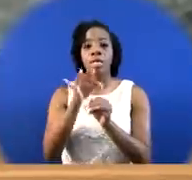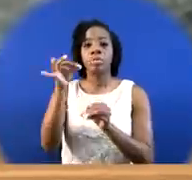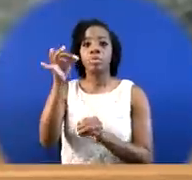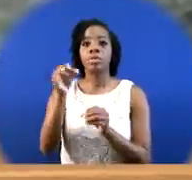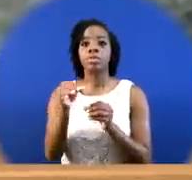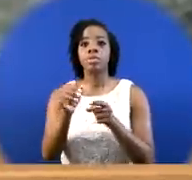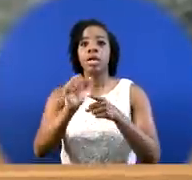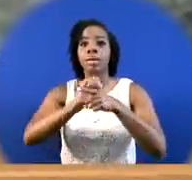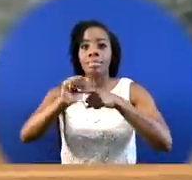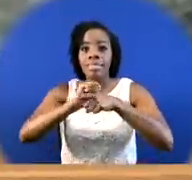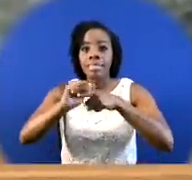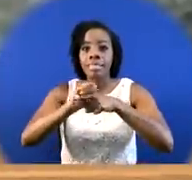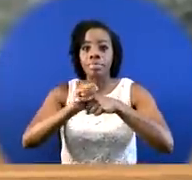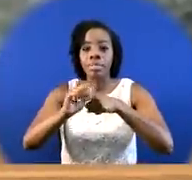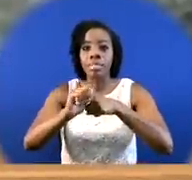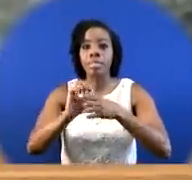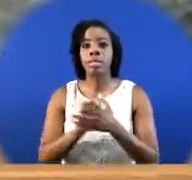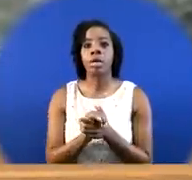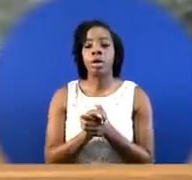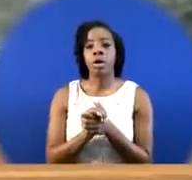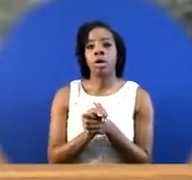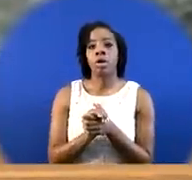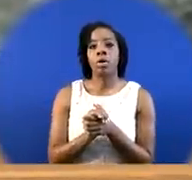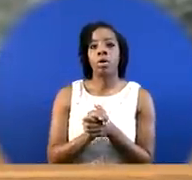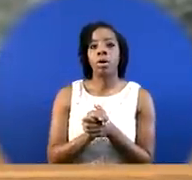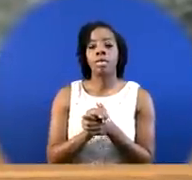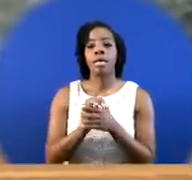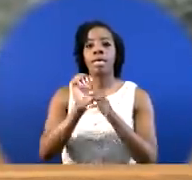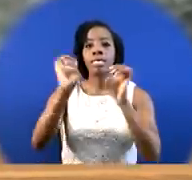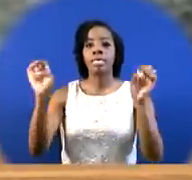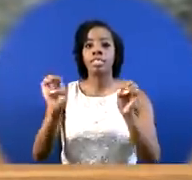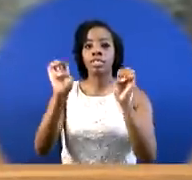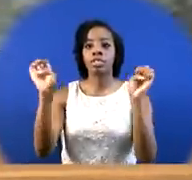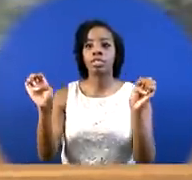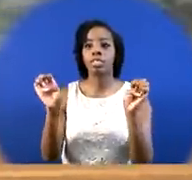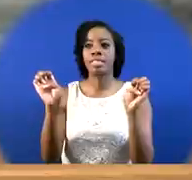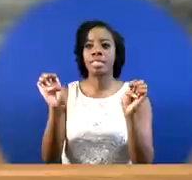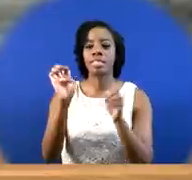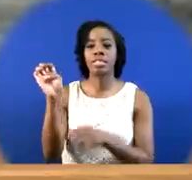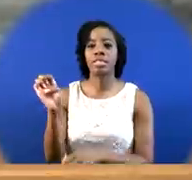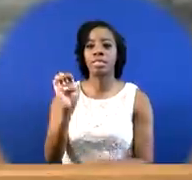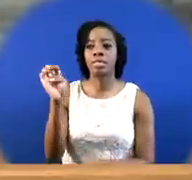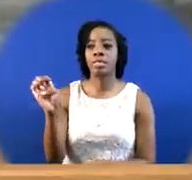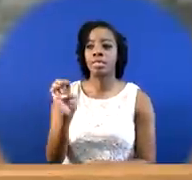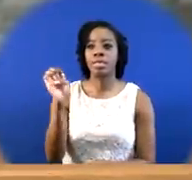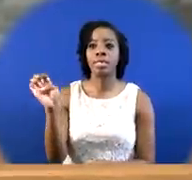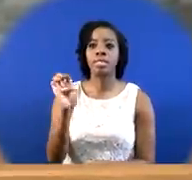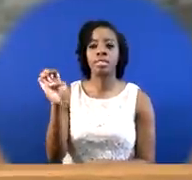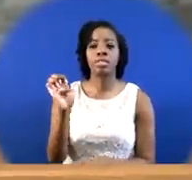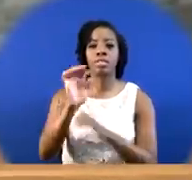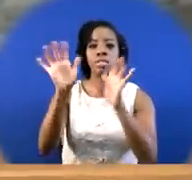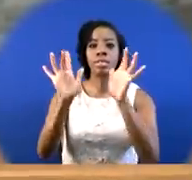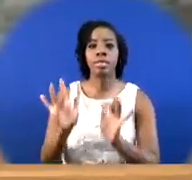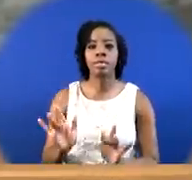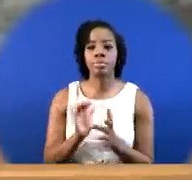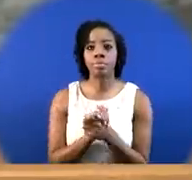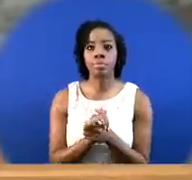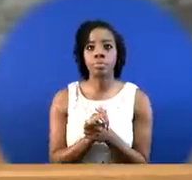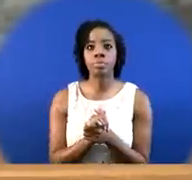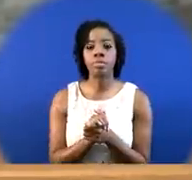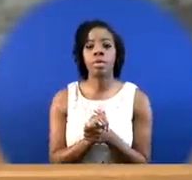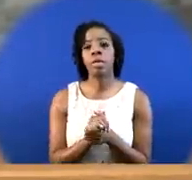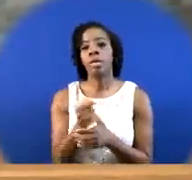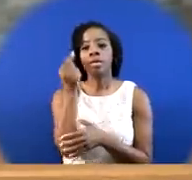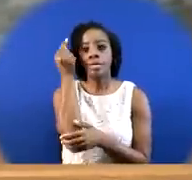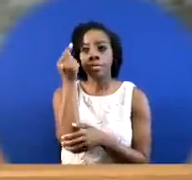better space with God come Resurrection Sunday than you even are on Palm Sunday. We have our online meditations every week. This week, the